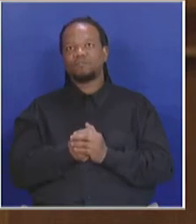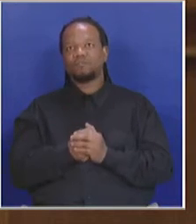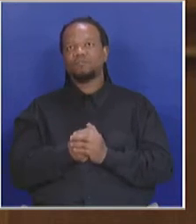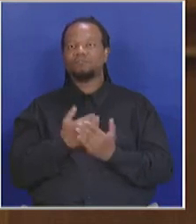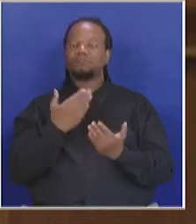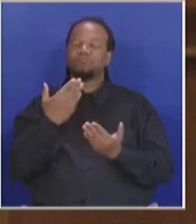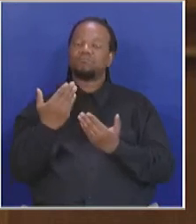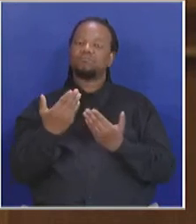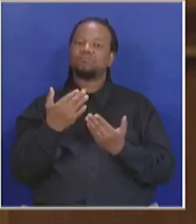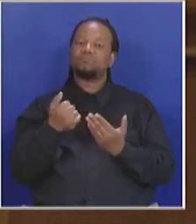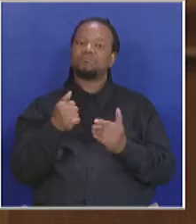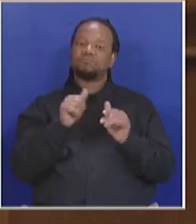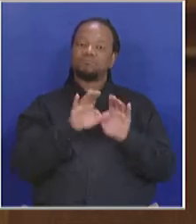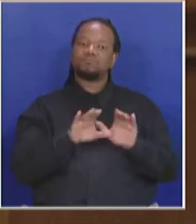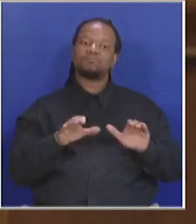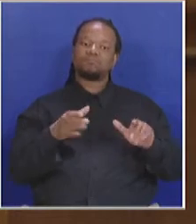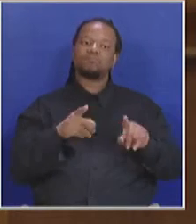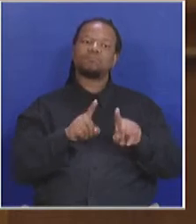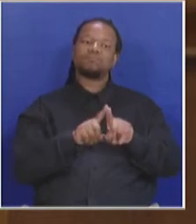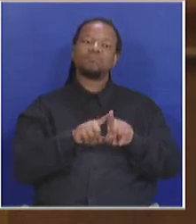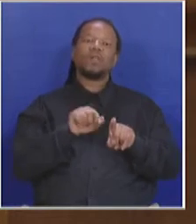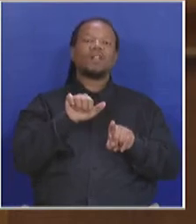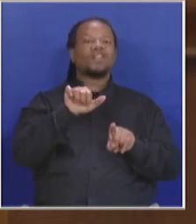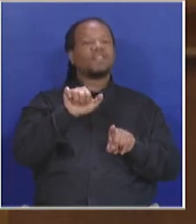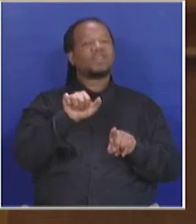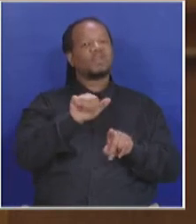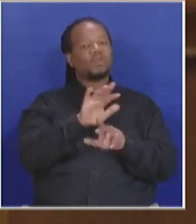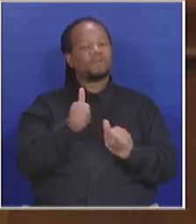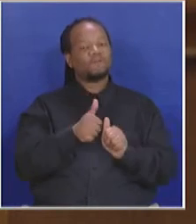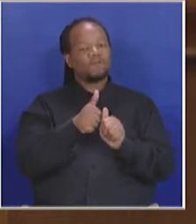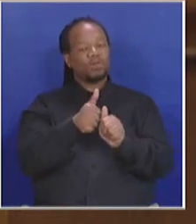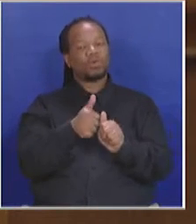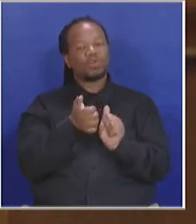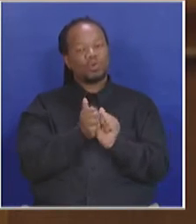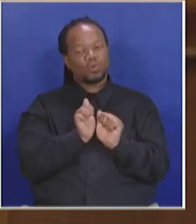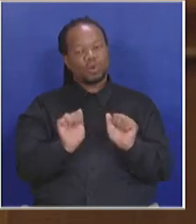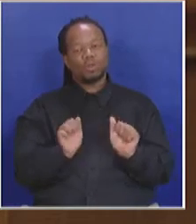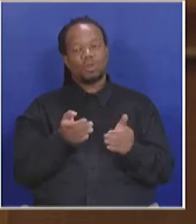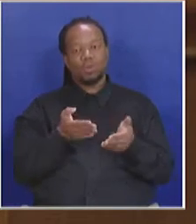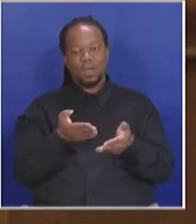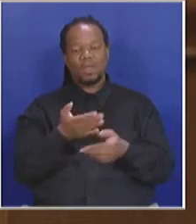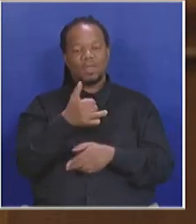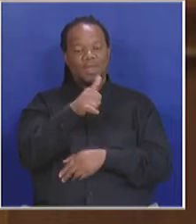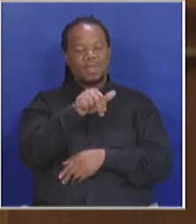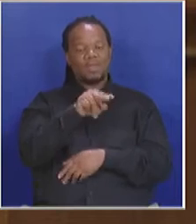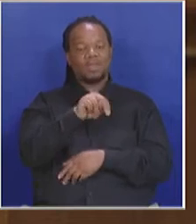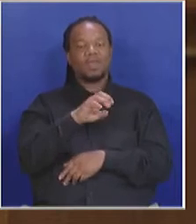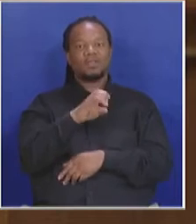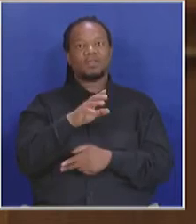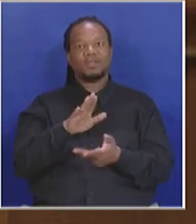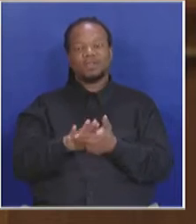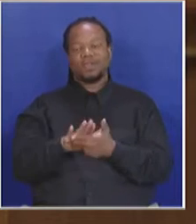Council note the dangerous and undemocratic terrain in which the ANC government, with the support of the